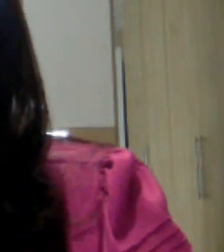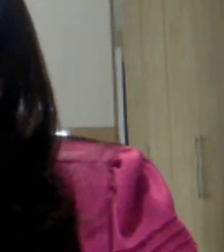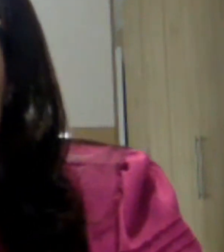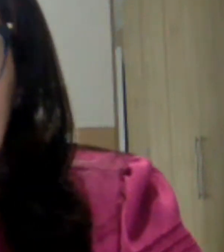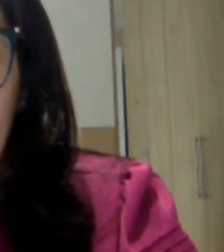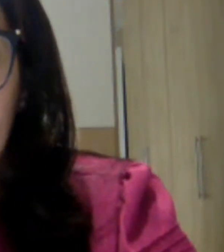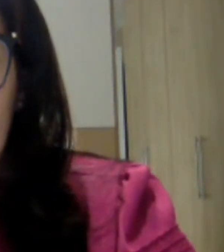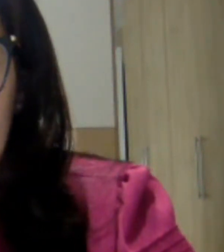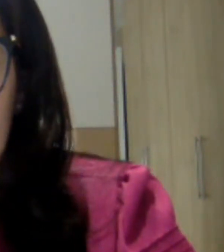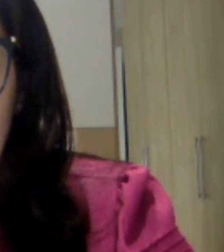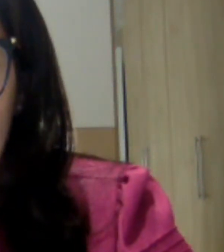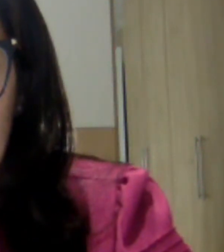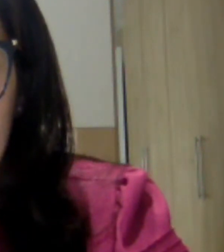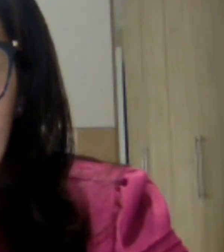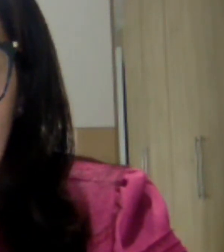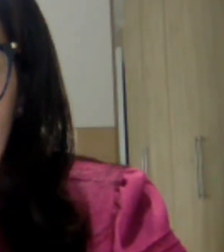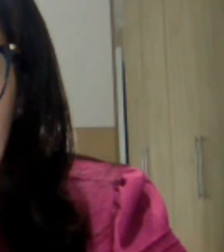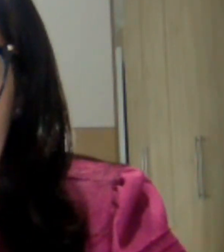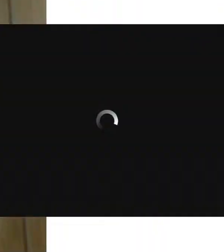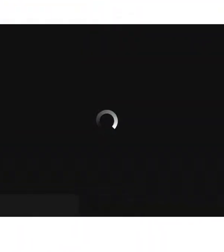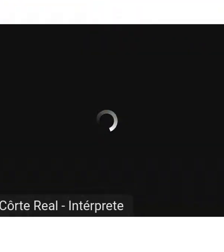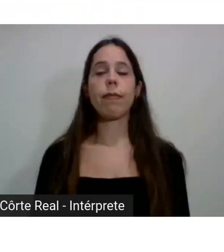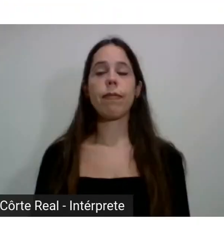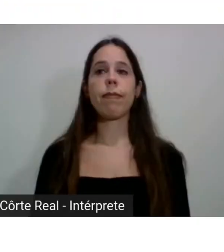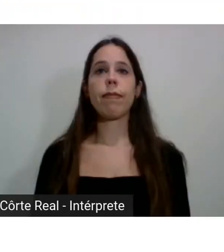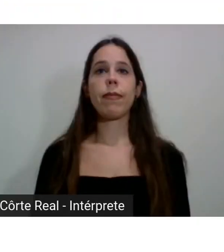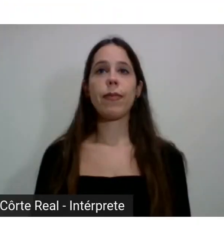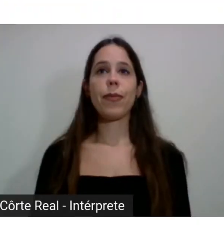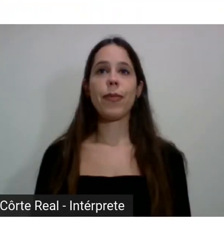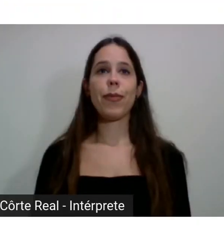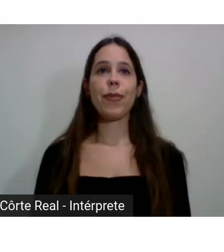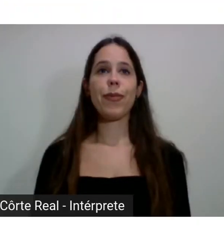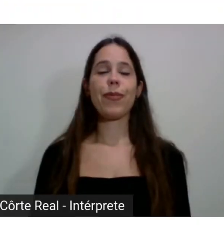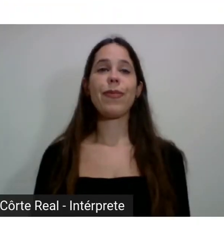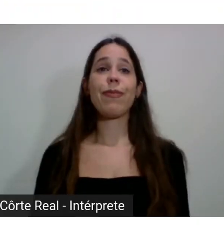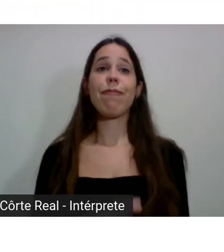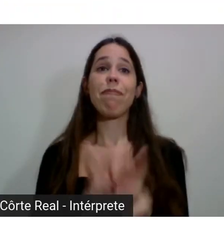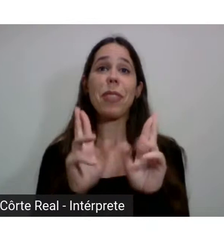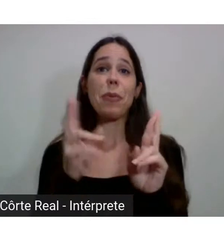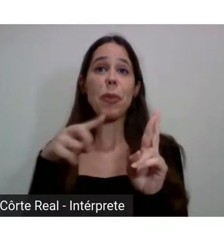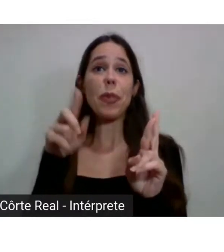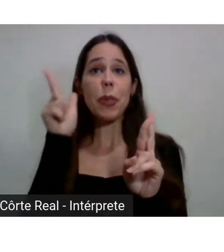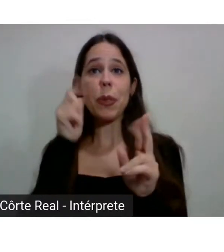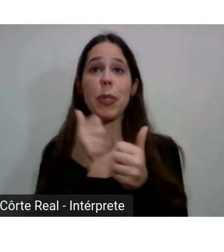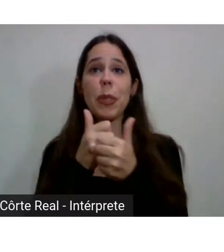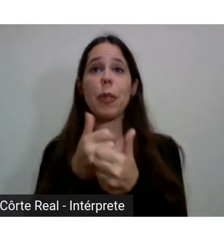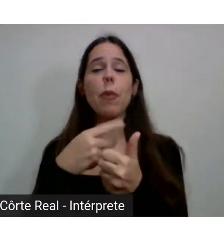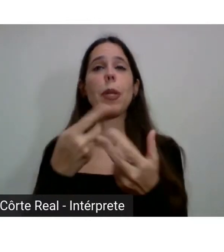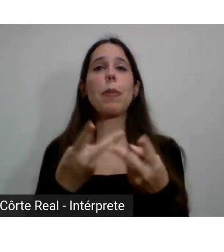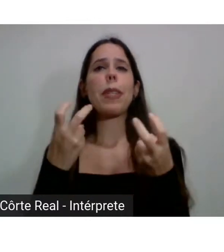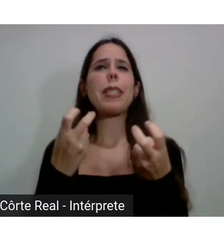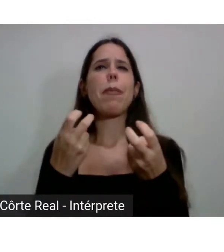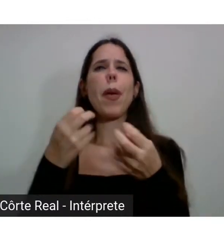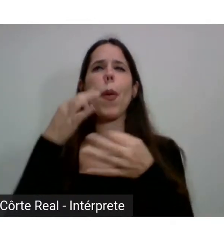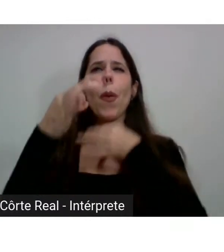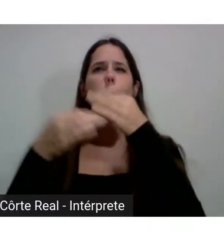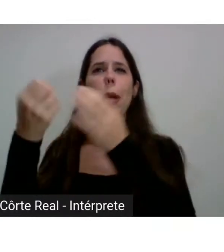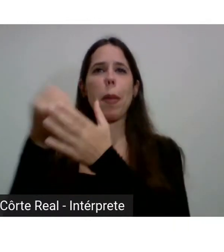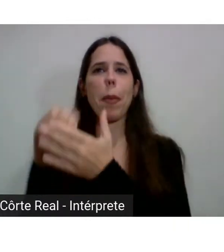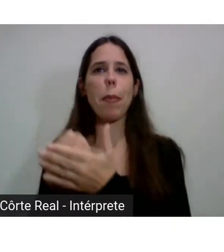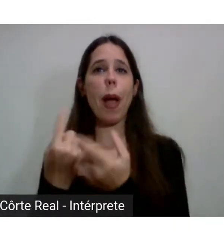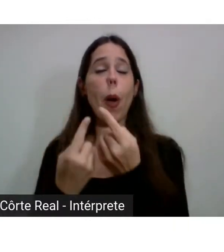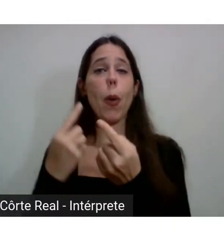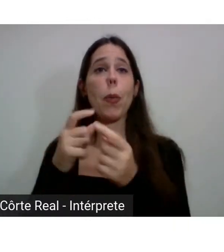Olá, espero que vocês tenham conseguido acompanhar. A gente percebeu aqui pelos comentários que algumas pessoas tiveram um pouco de